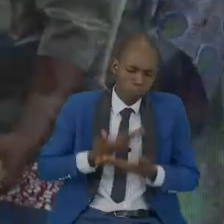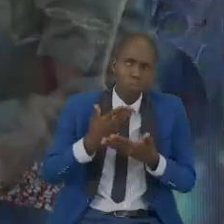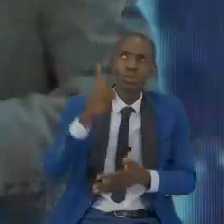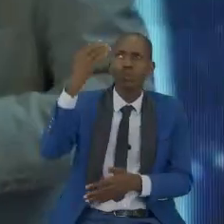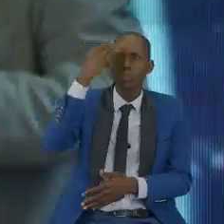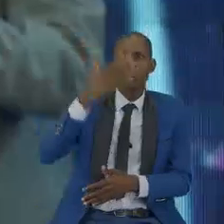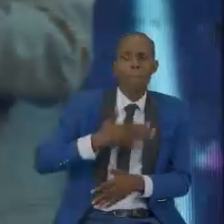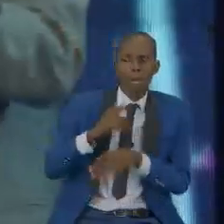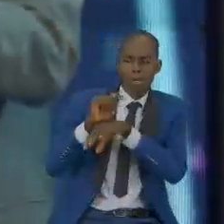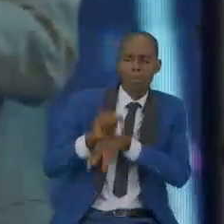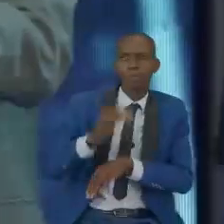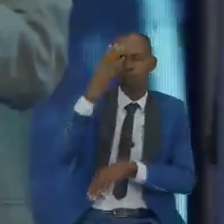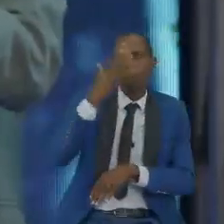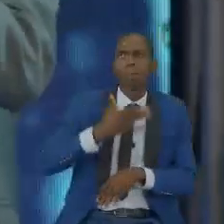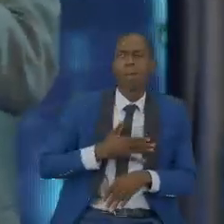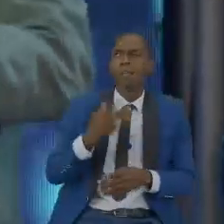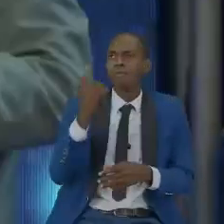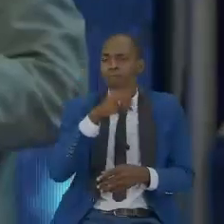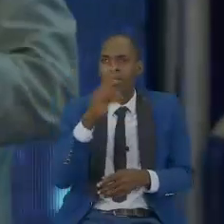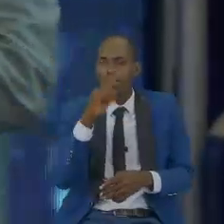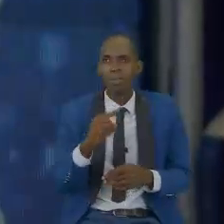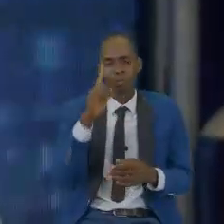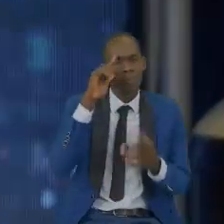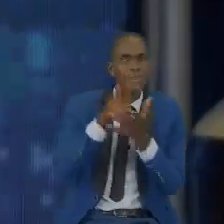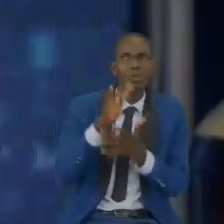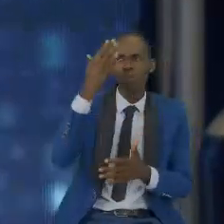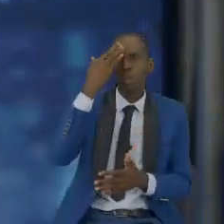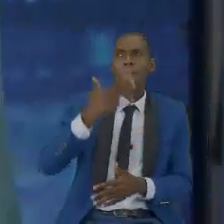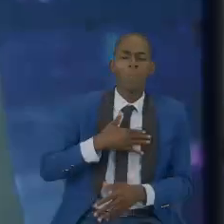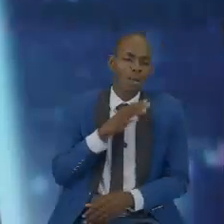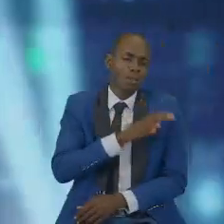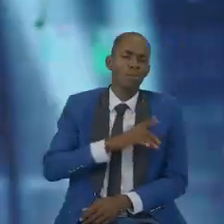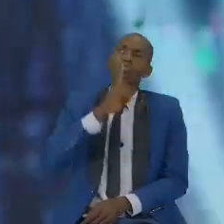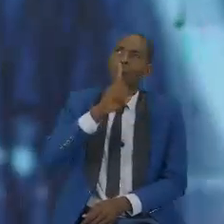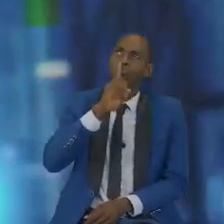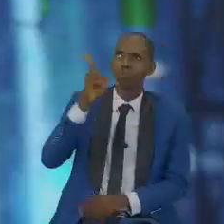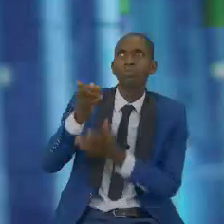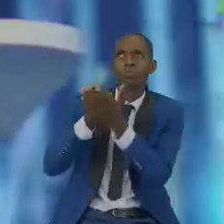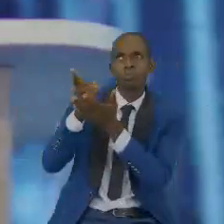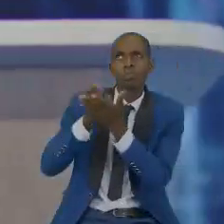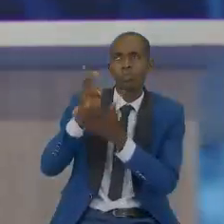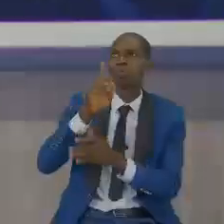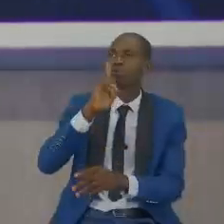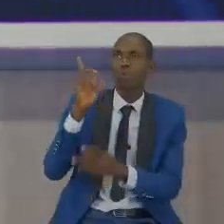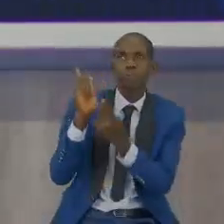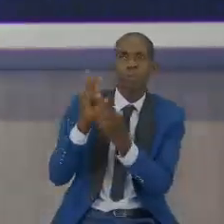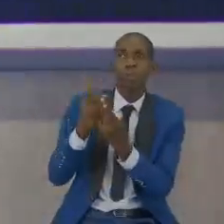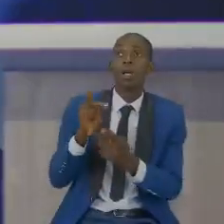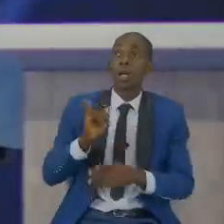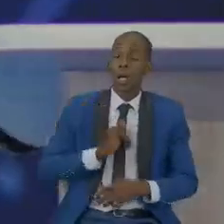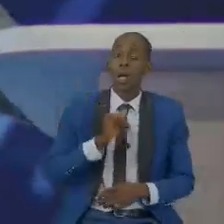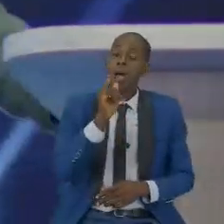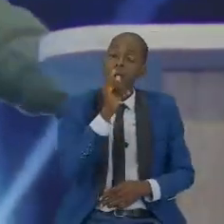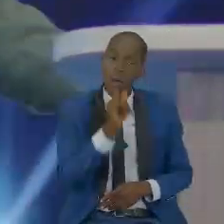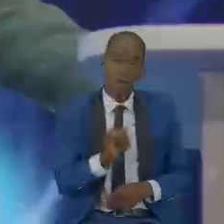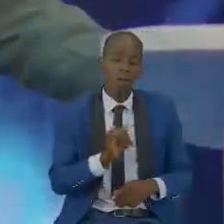tradition, you know my superstition, and you know my character. Truth, Lord, I am a gentle dog, but I come for